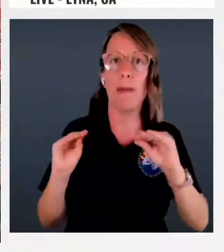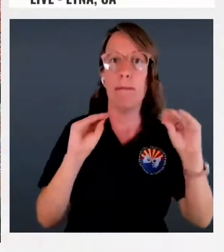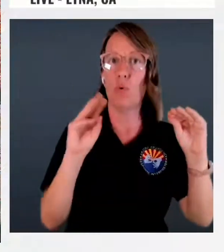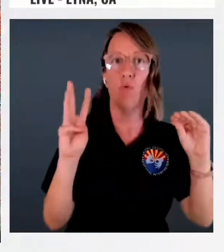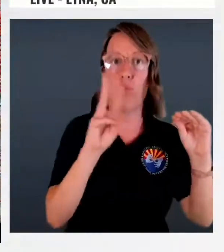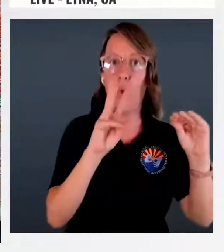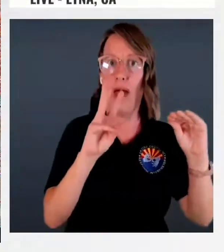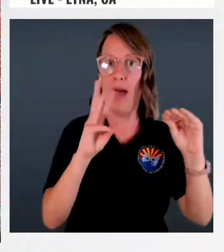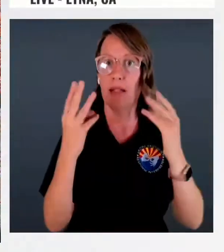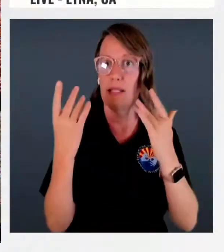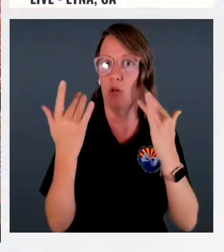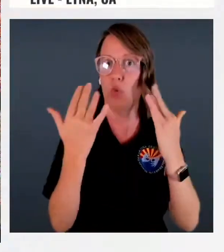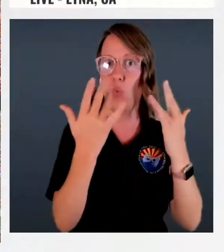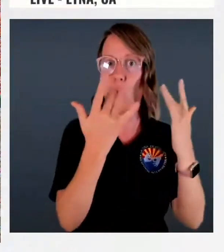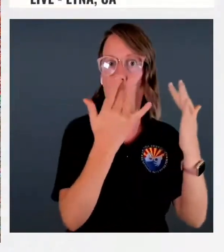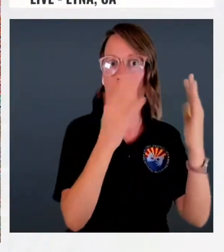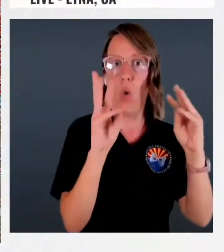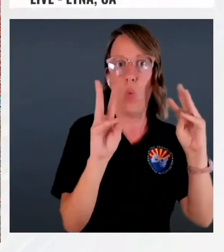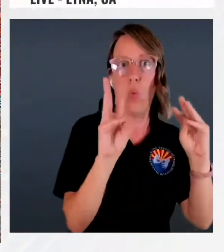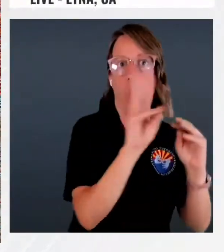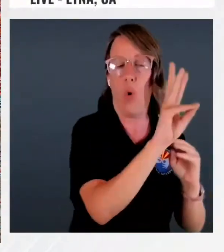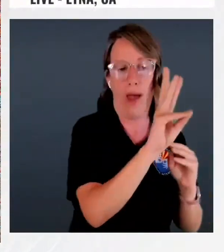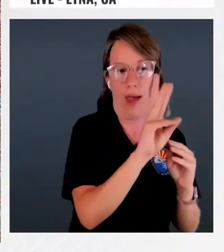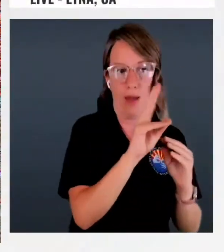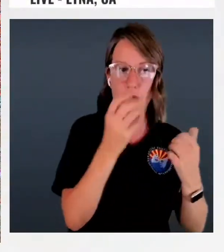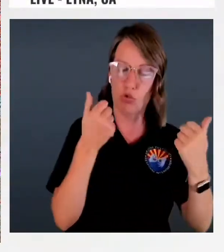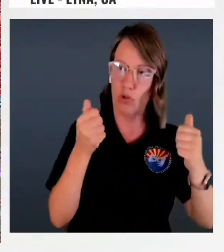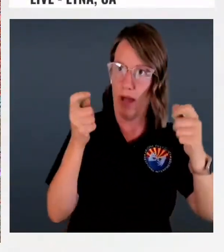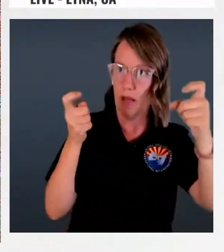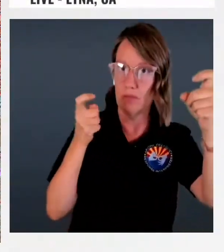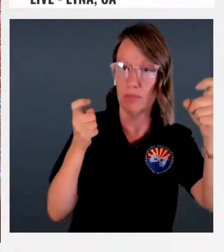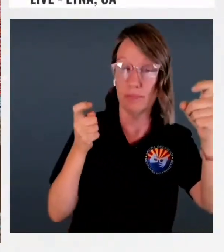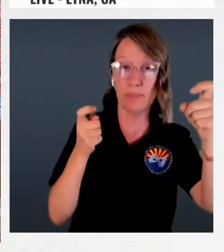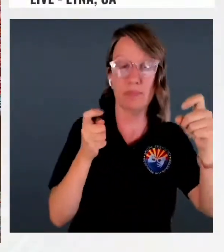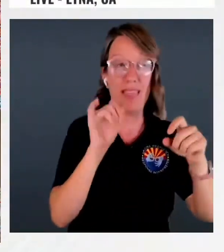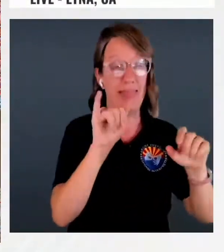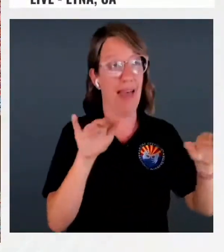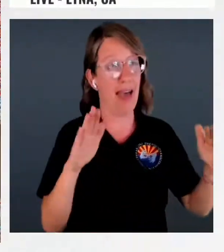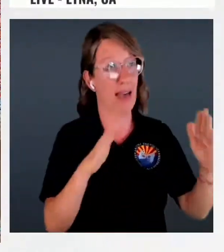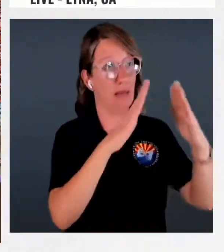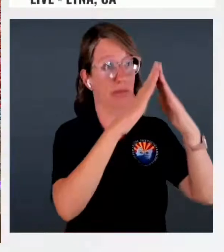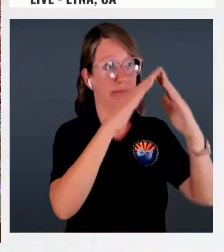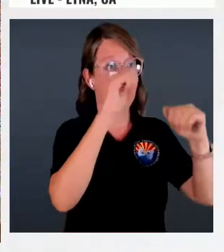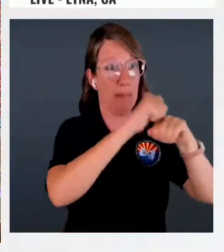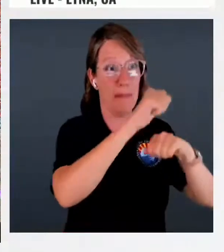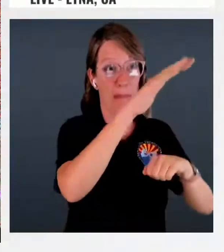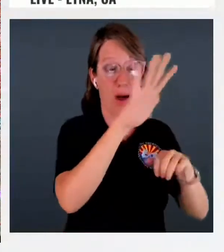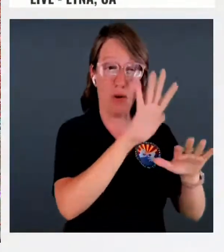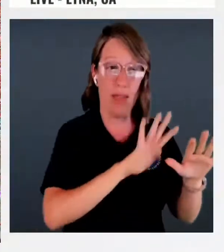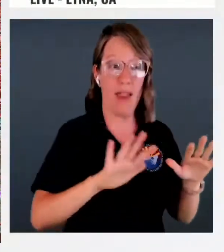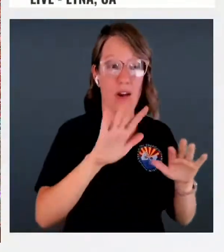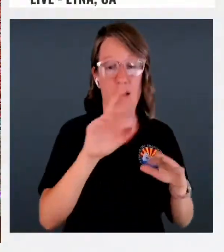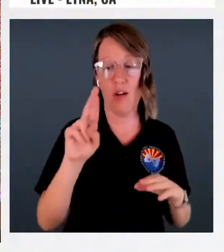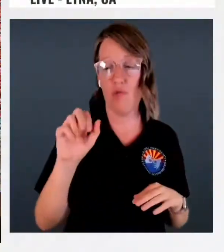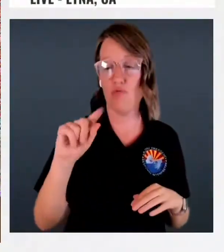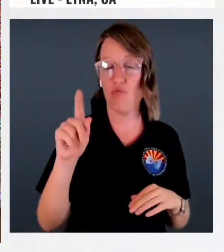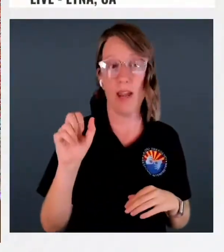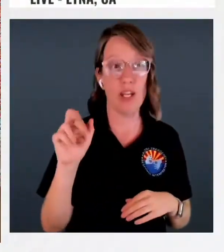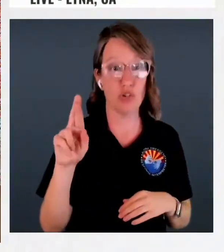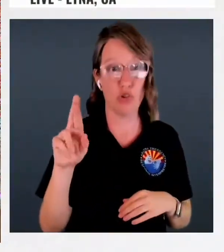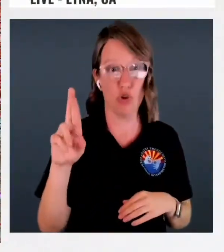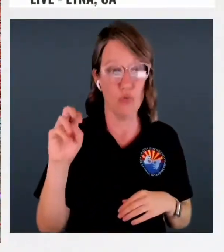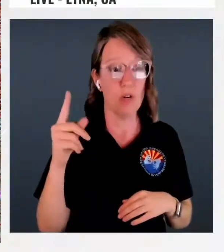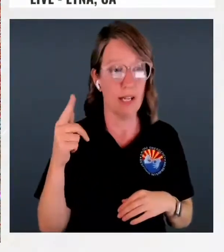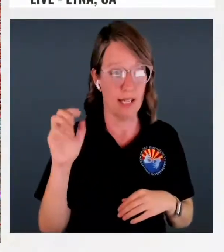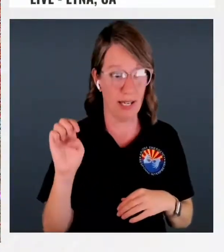up in this area and as far as along Razor Ridge too. So with the resources coming both this way and as we plan to put folks to